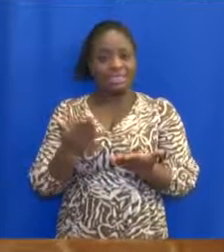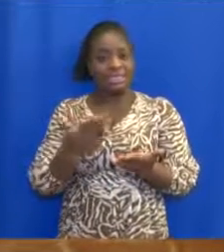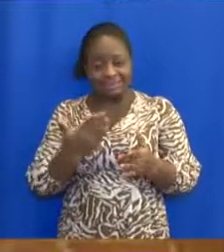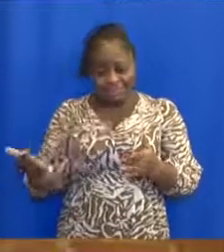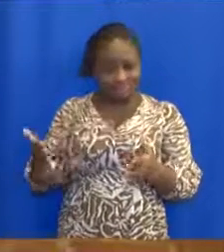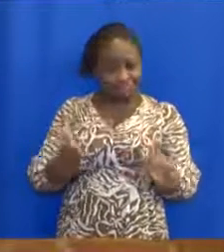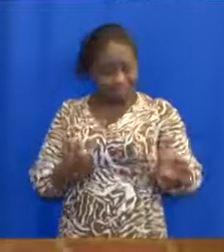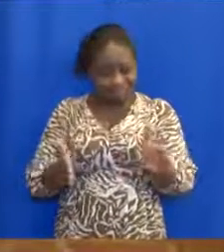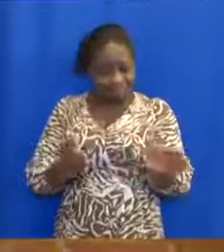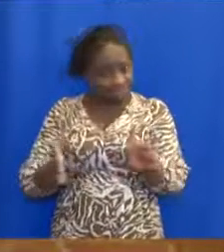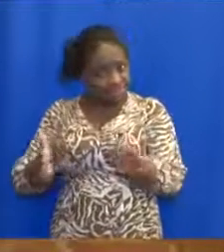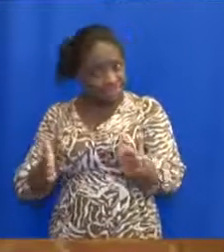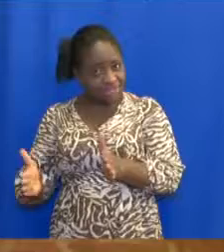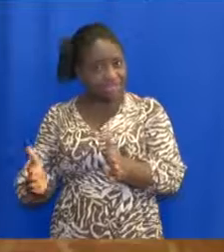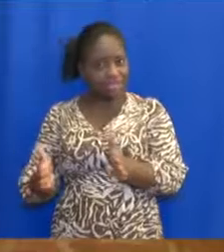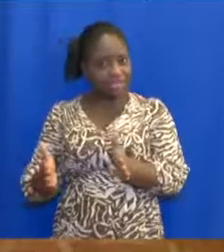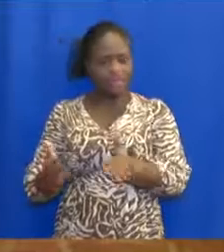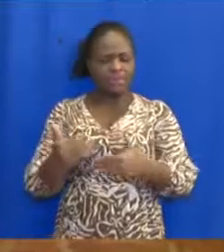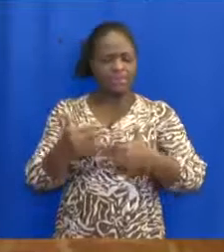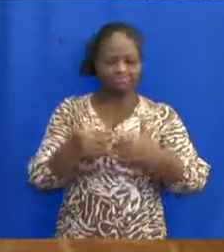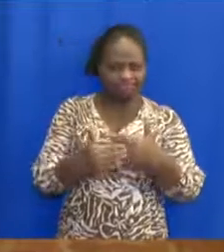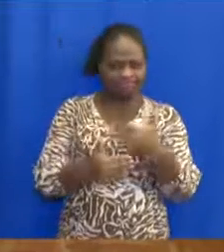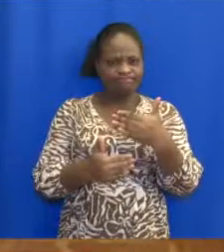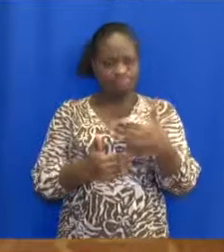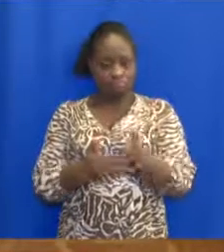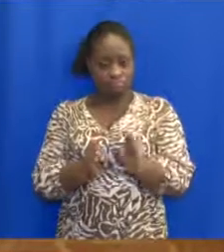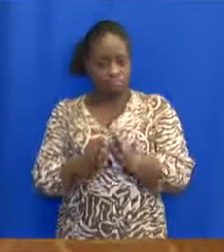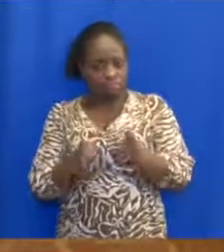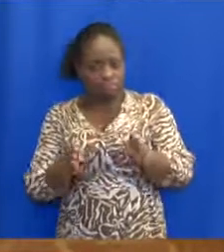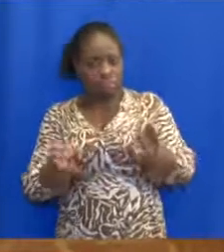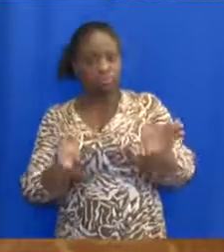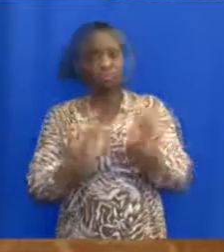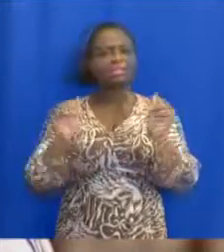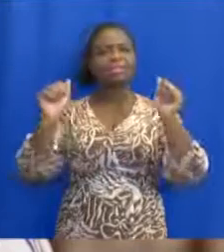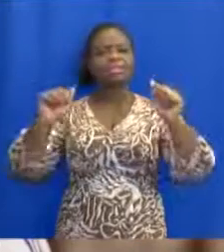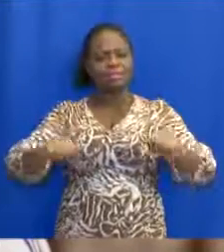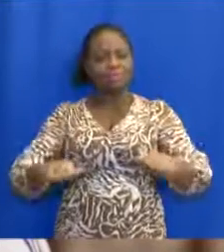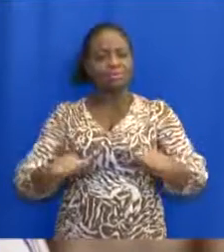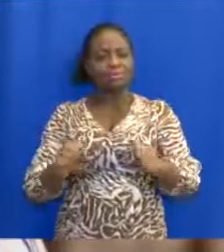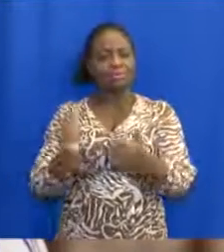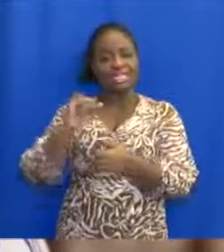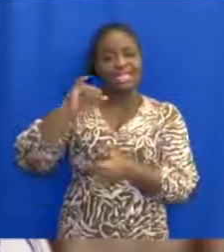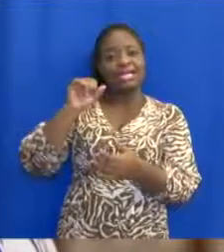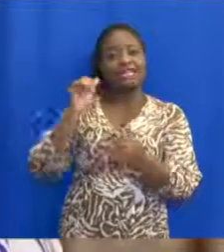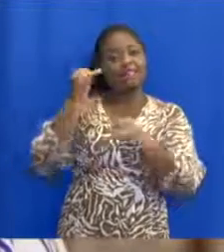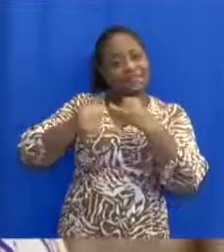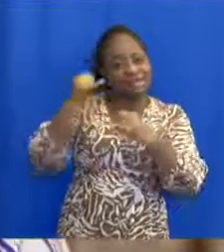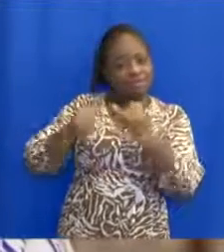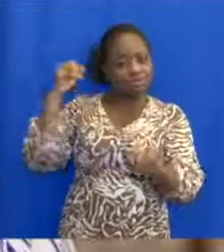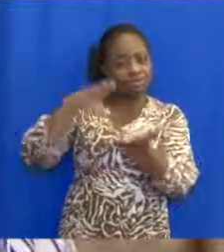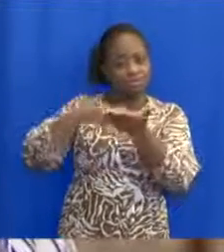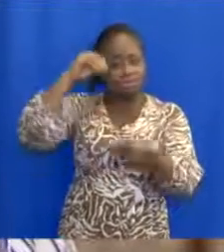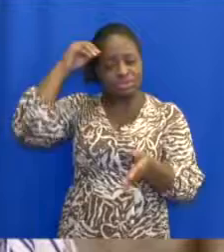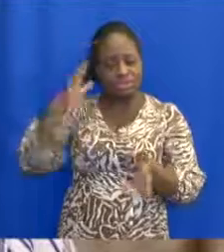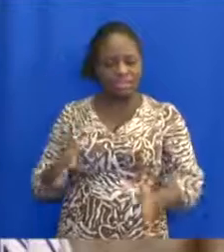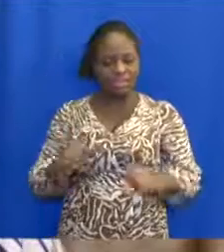these measures has been the gradual opening of the schools to enable final year students at